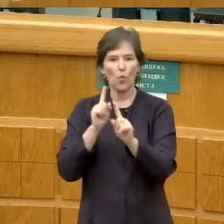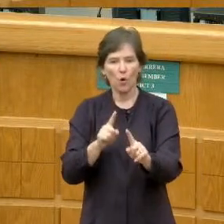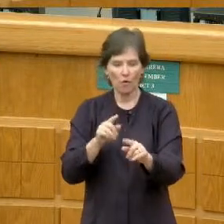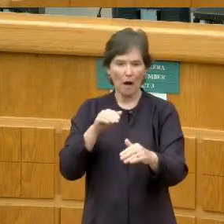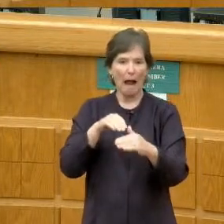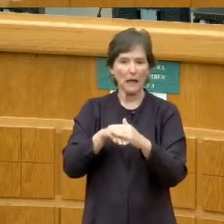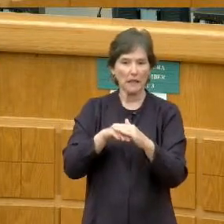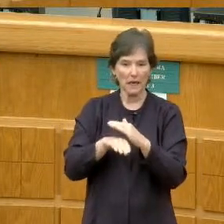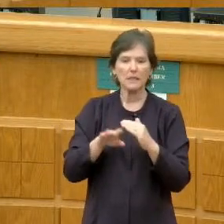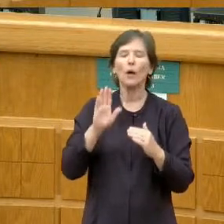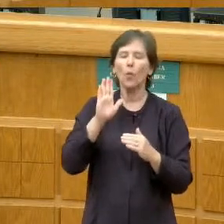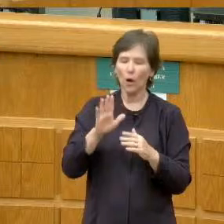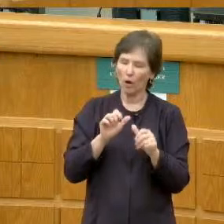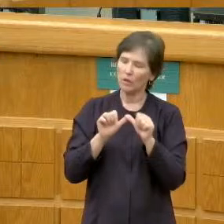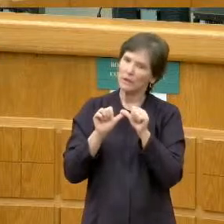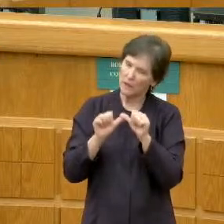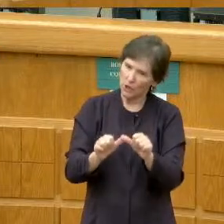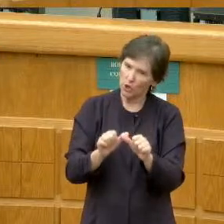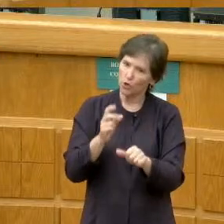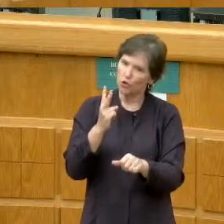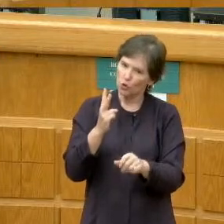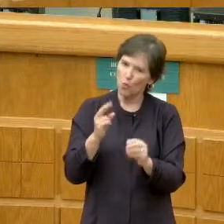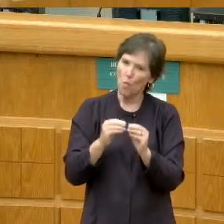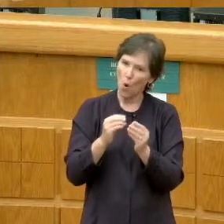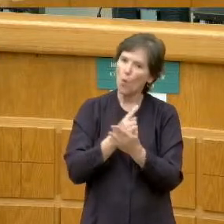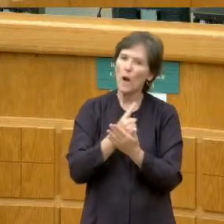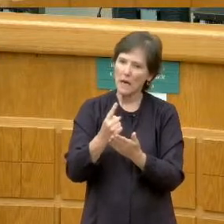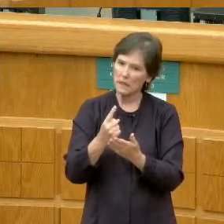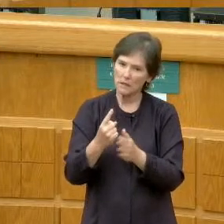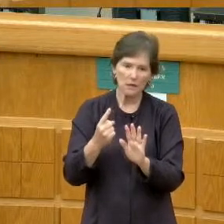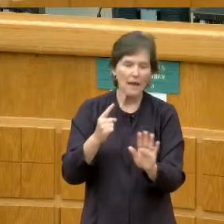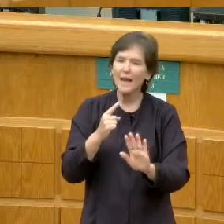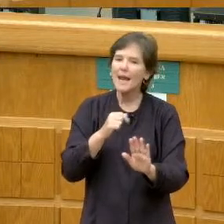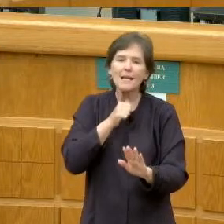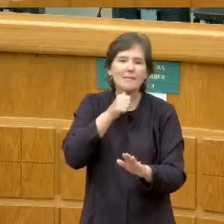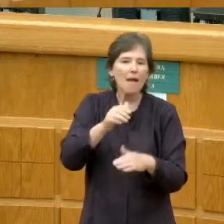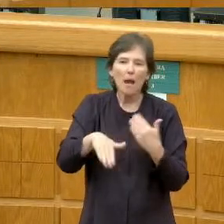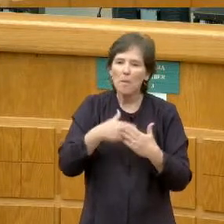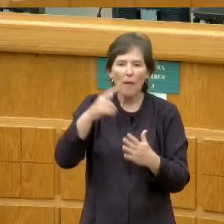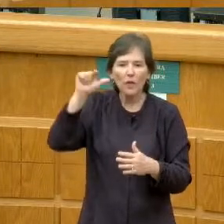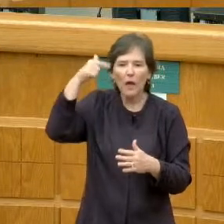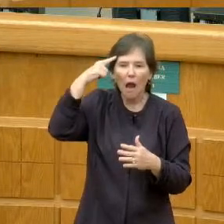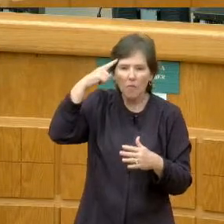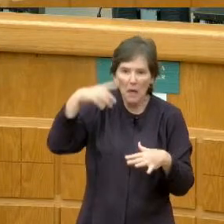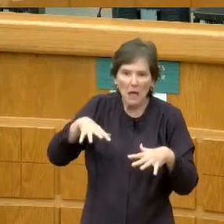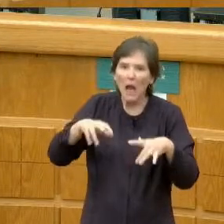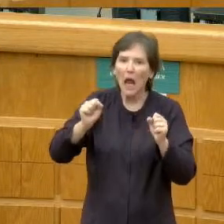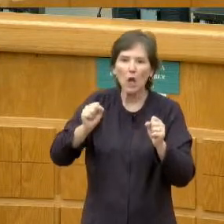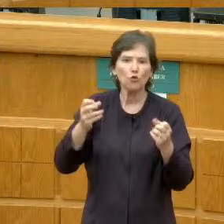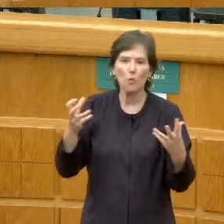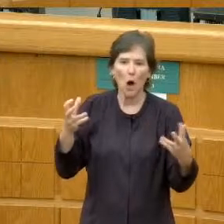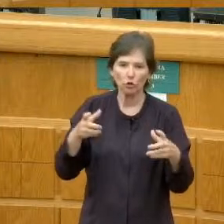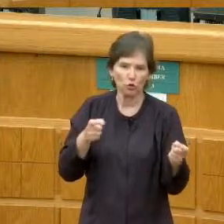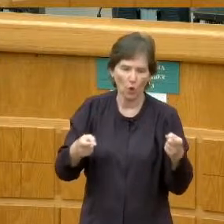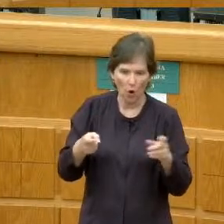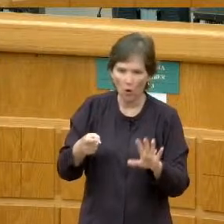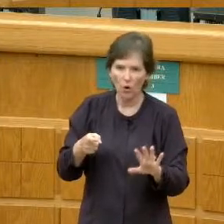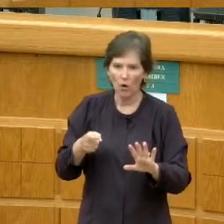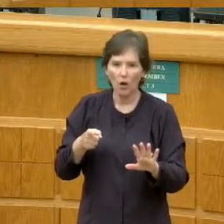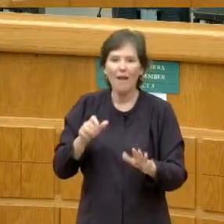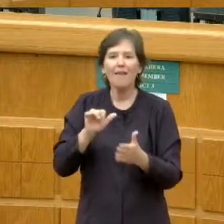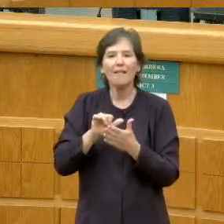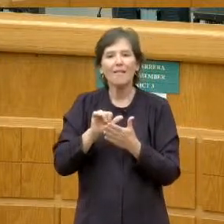weeks, as not a part of government overreach, but as an important aspect to protect the general